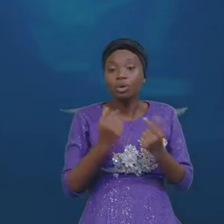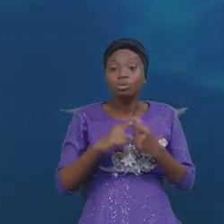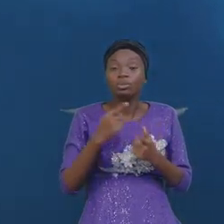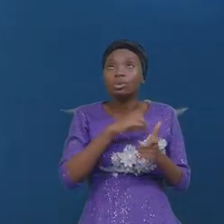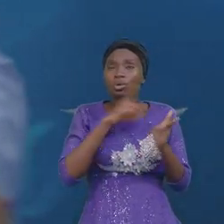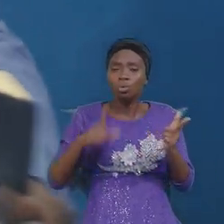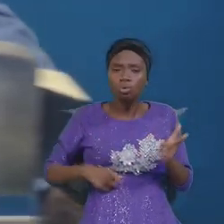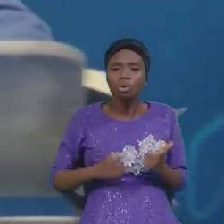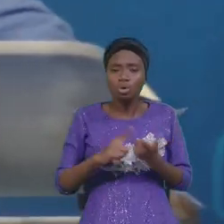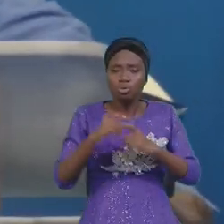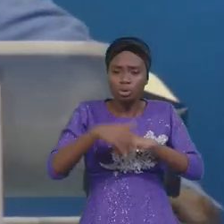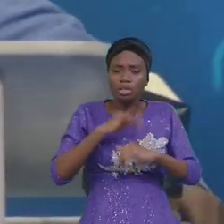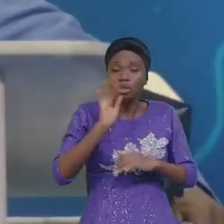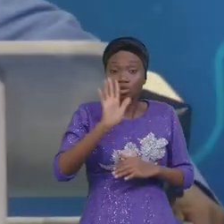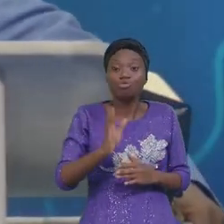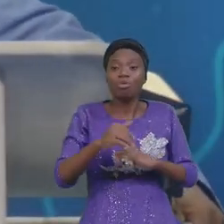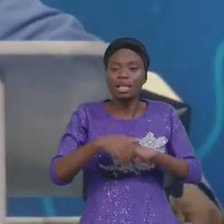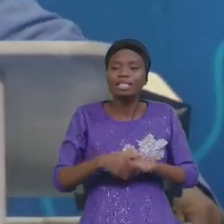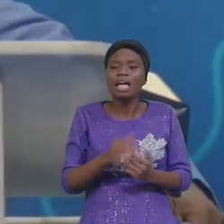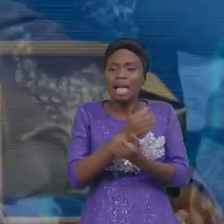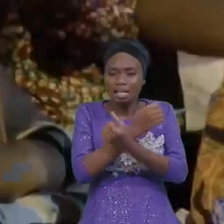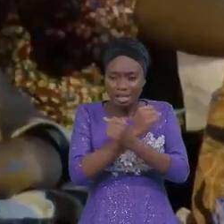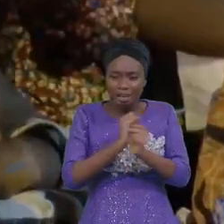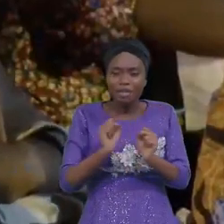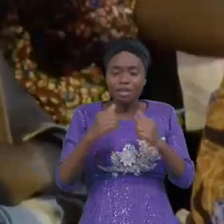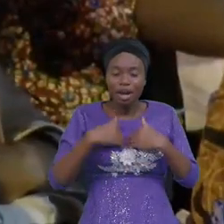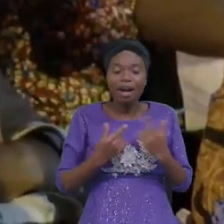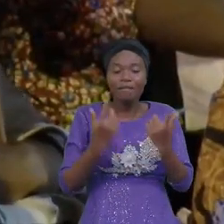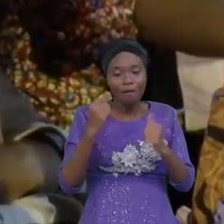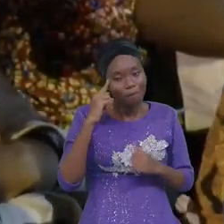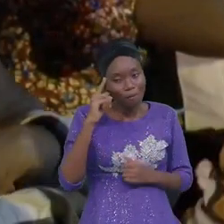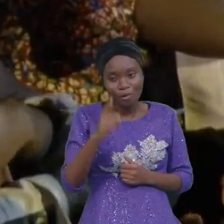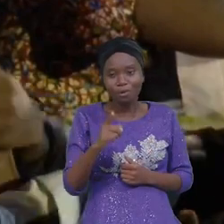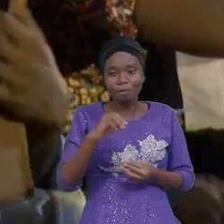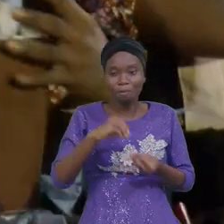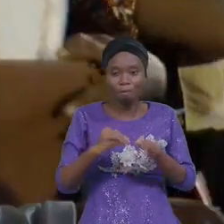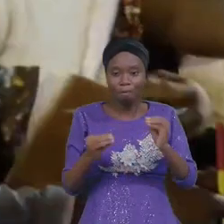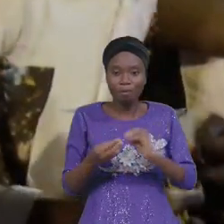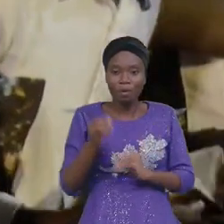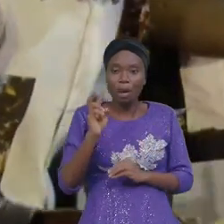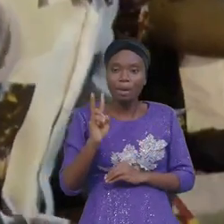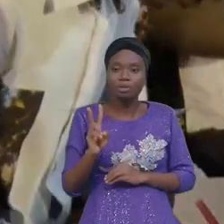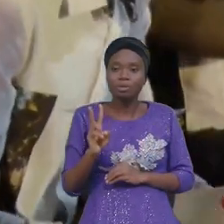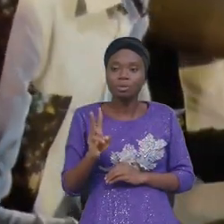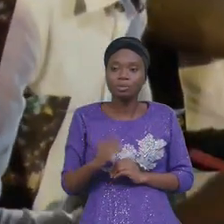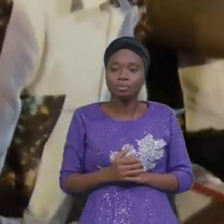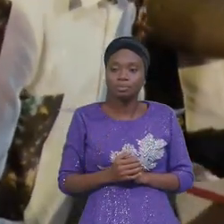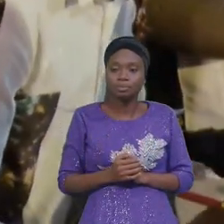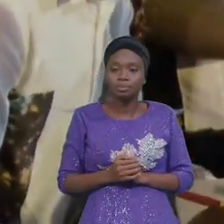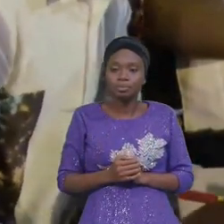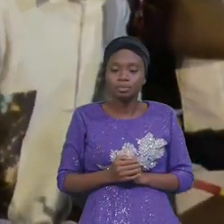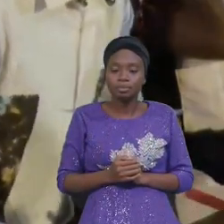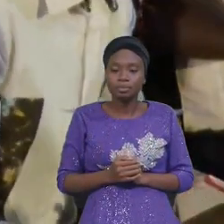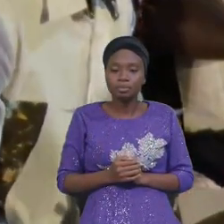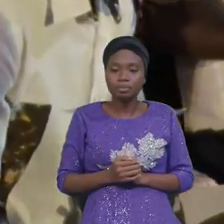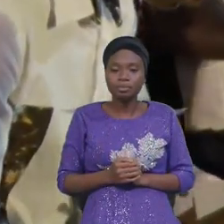your night. Salvation has come for you. Look at number two here. Number two, we're looking at